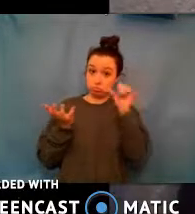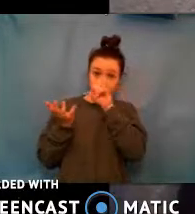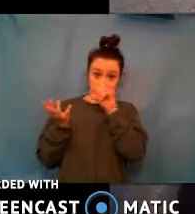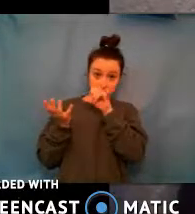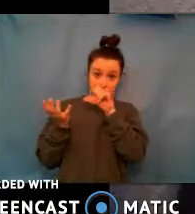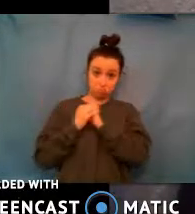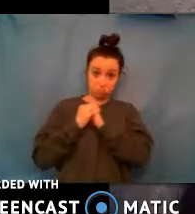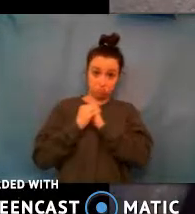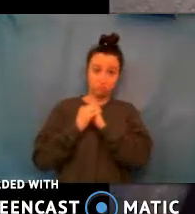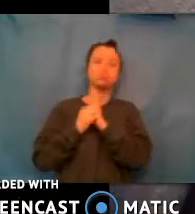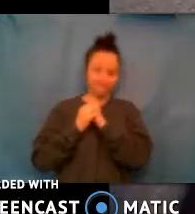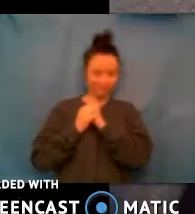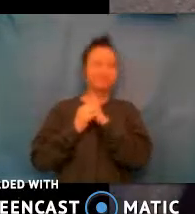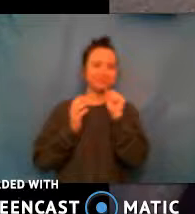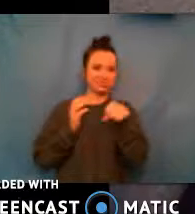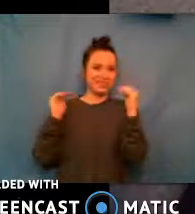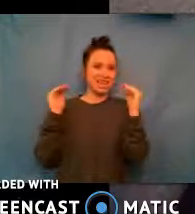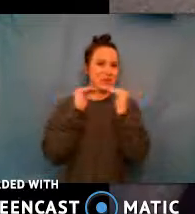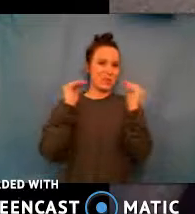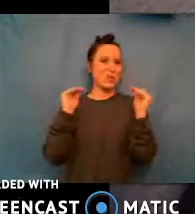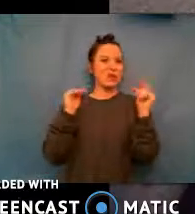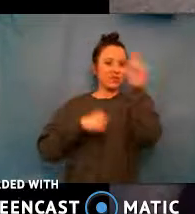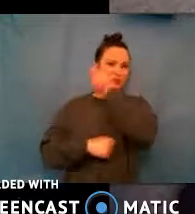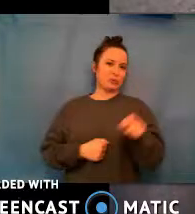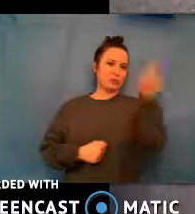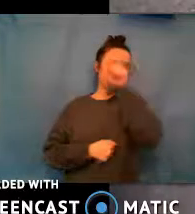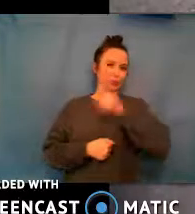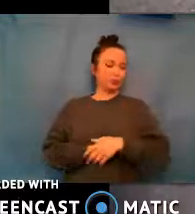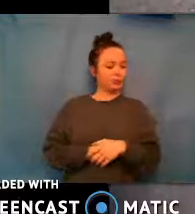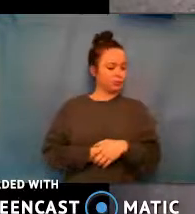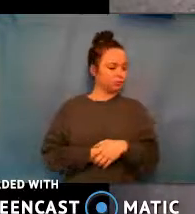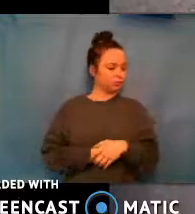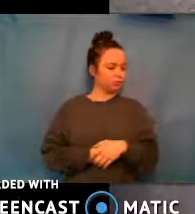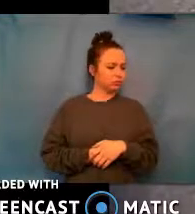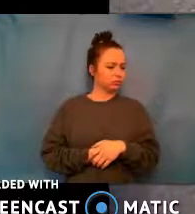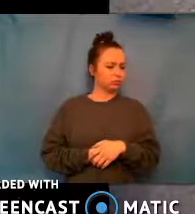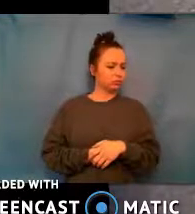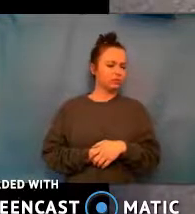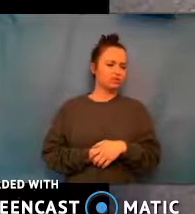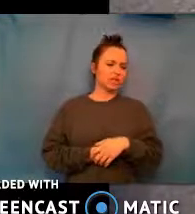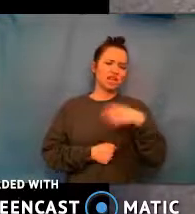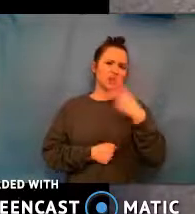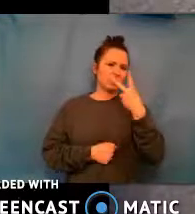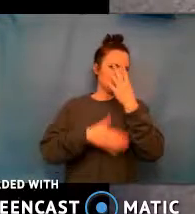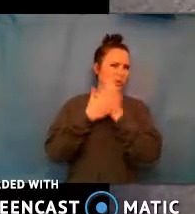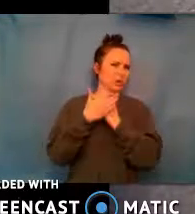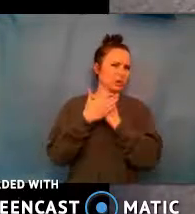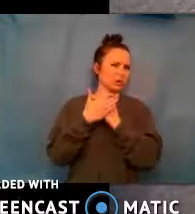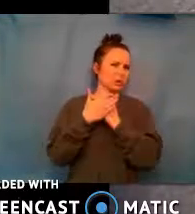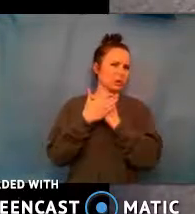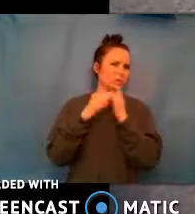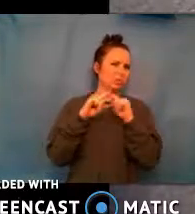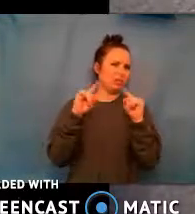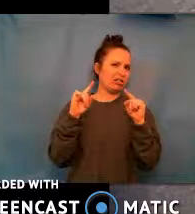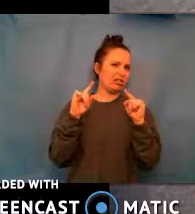same? Yes, good, so we can circle it. What about this triangle? He has 2 pieces.